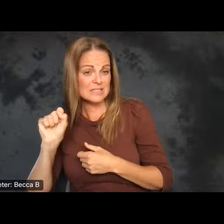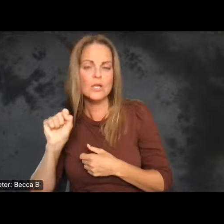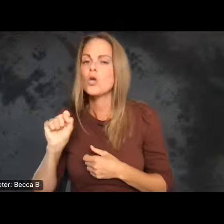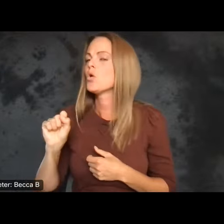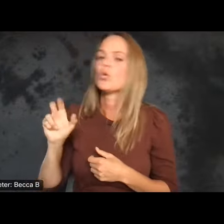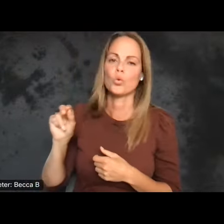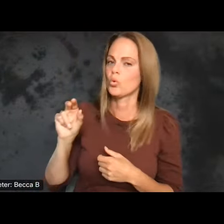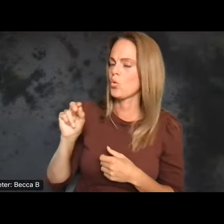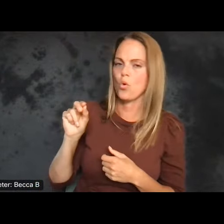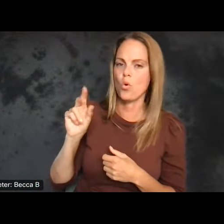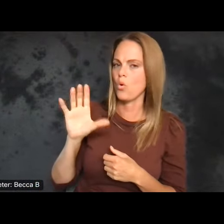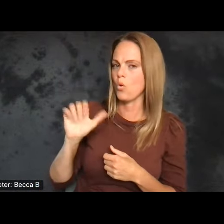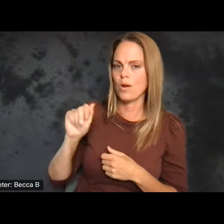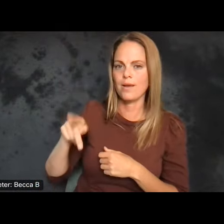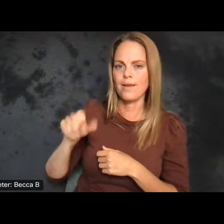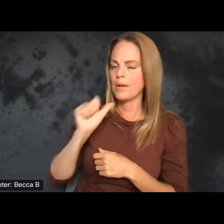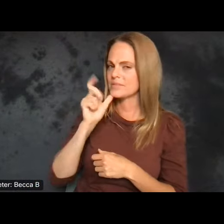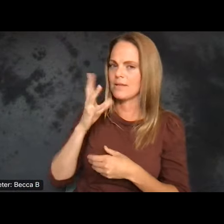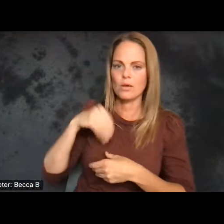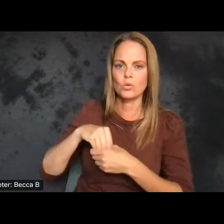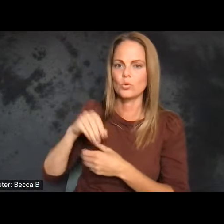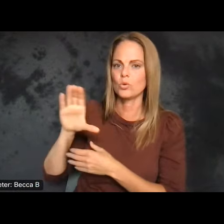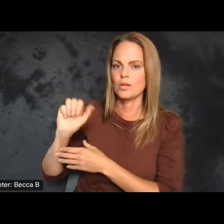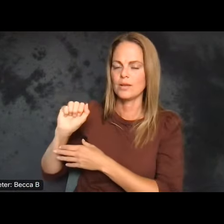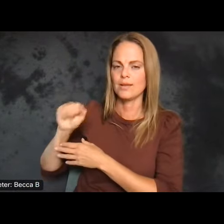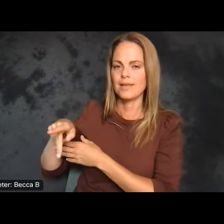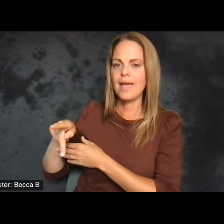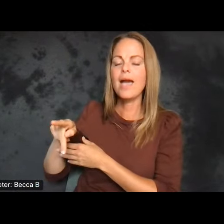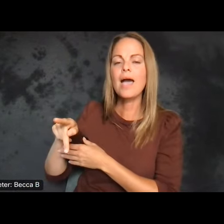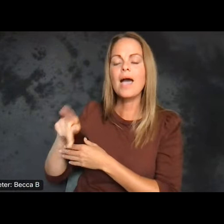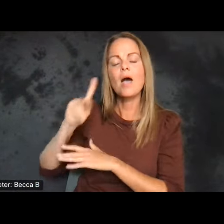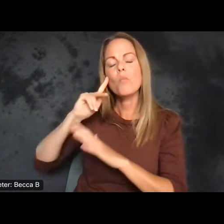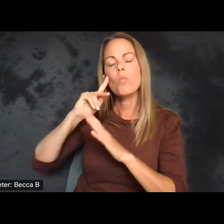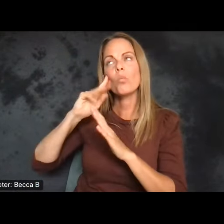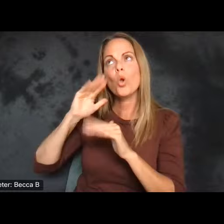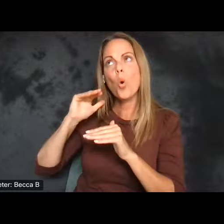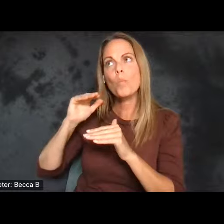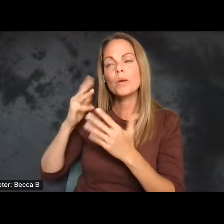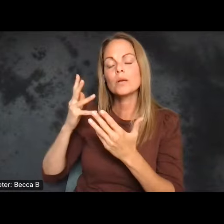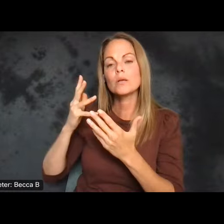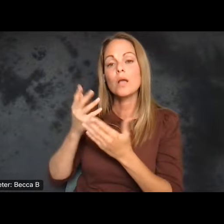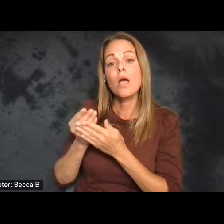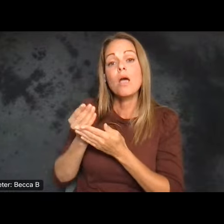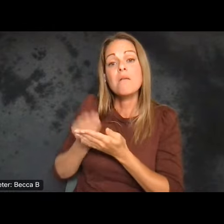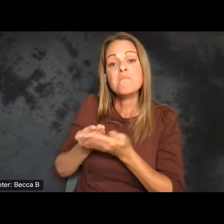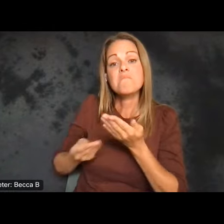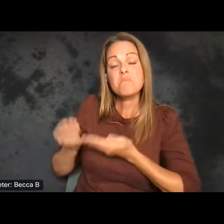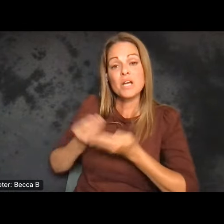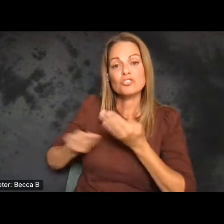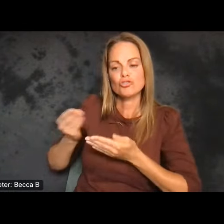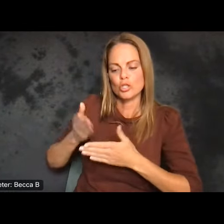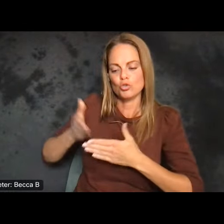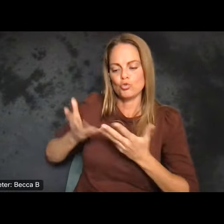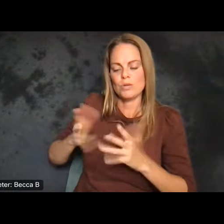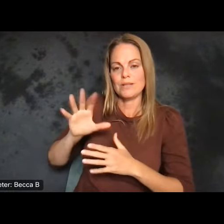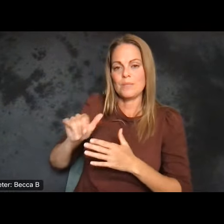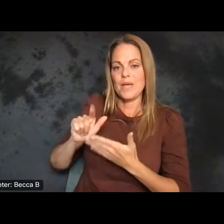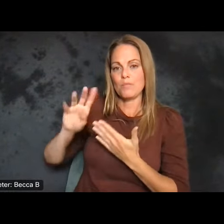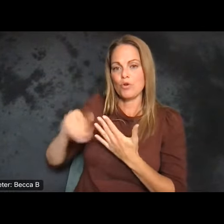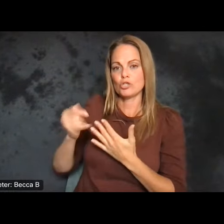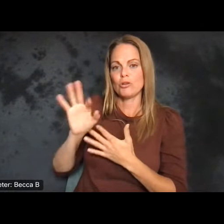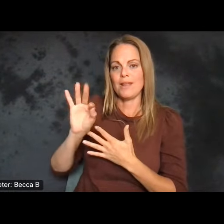not include the cap. So the cap, we hope to we have budgeted to complete that project in FY 2026.